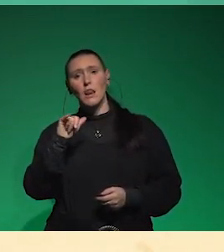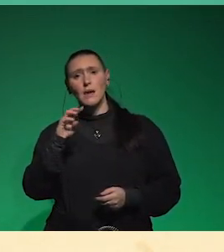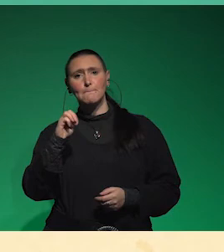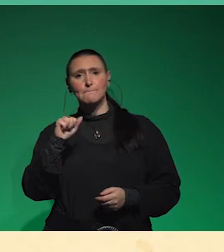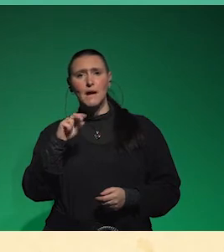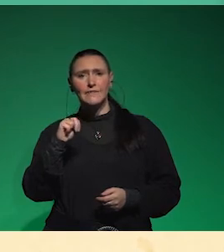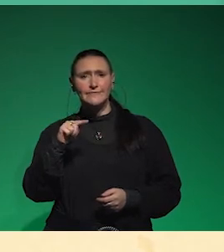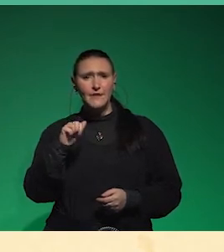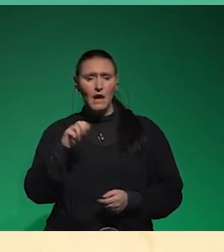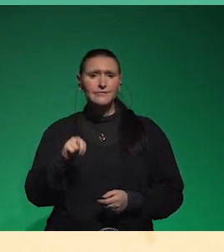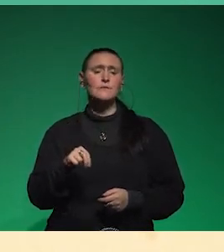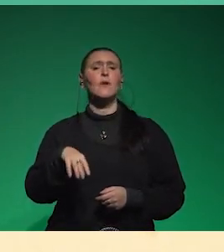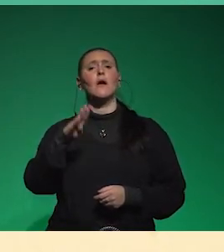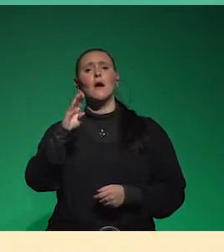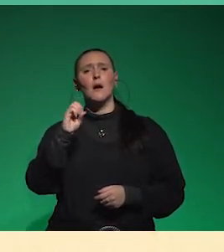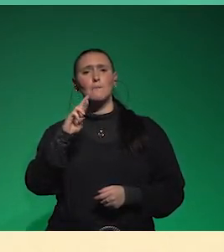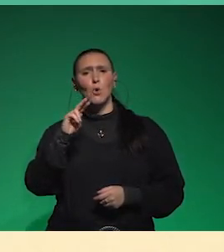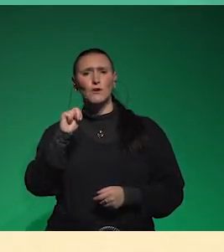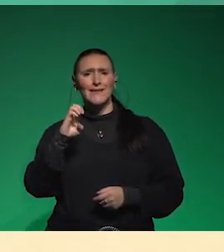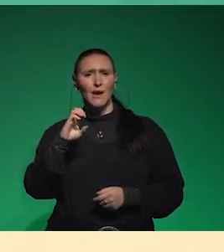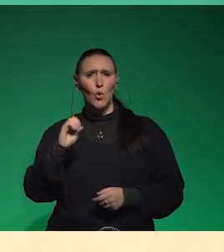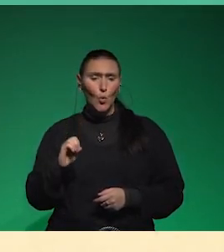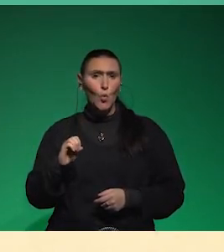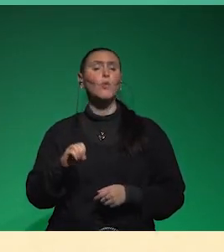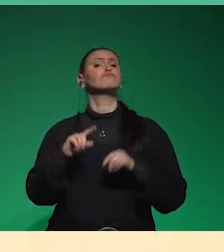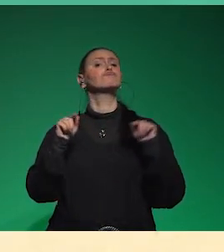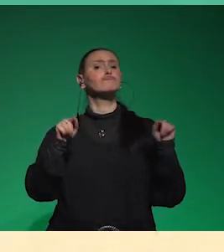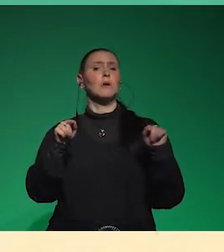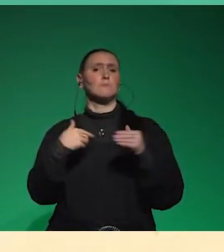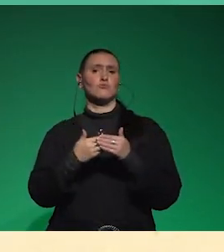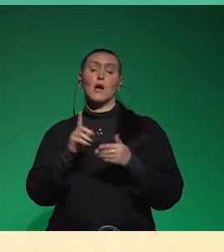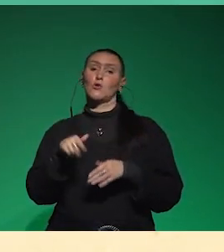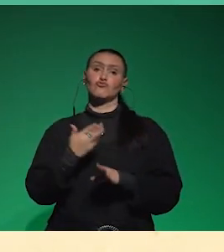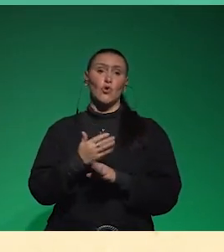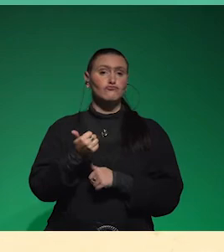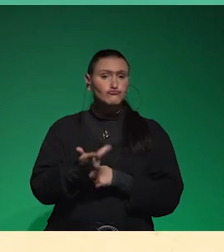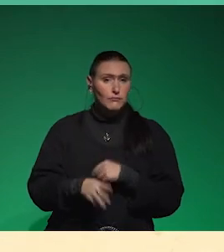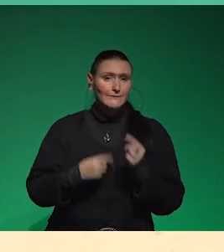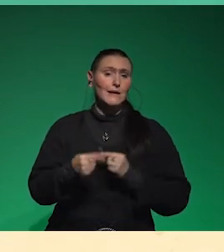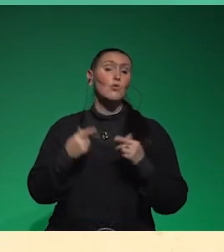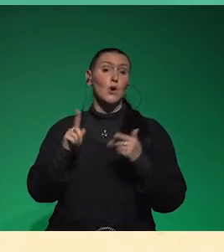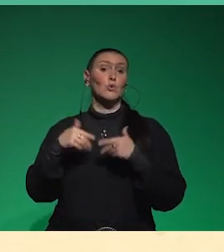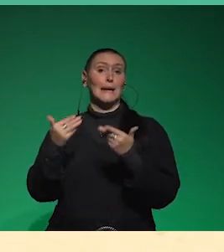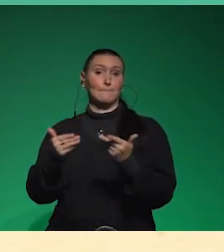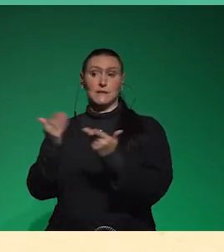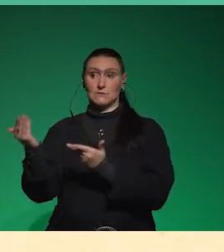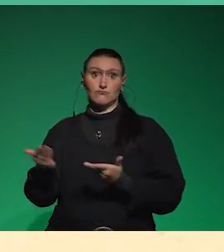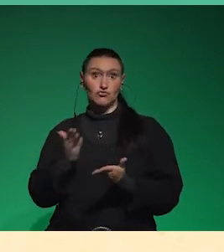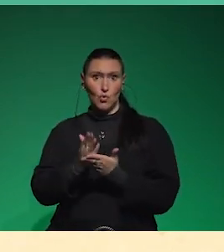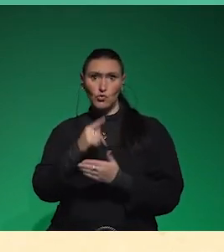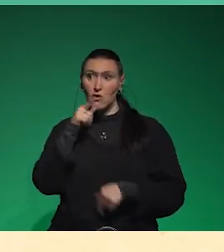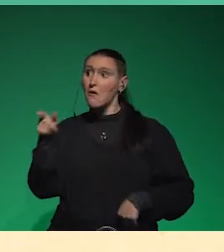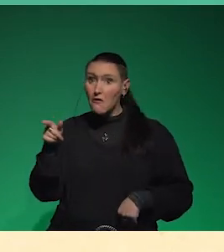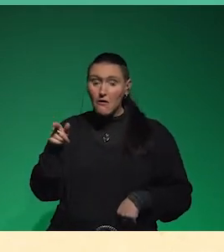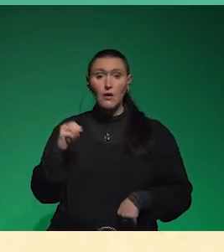see beginning changes, and a little bit the hope is that what we learn here can now serve as lessons or provide